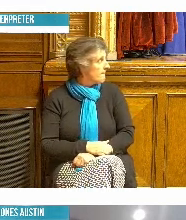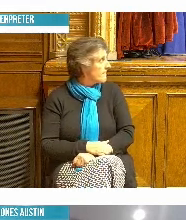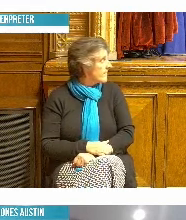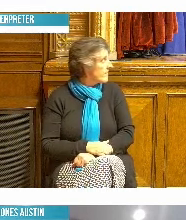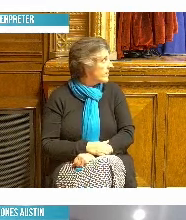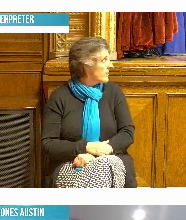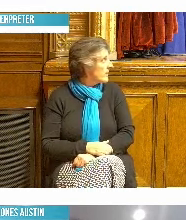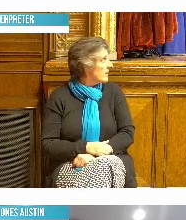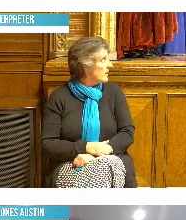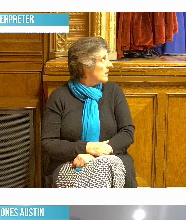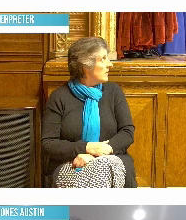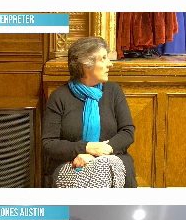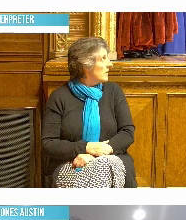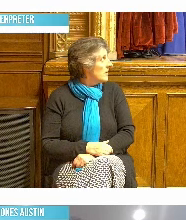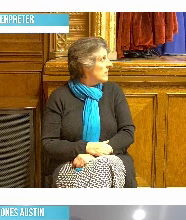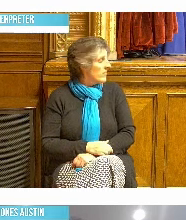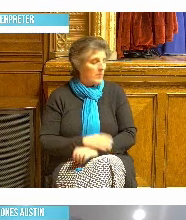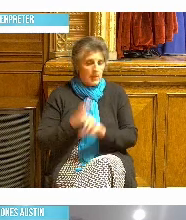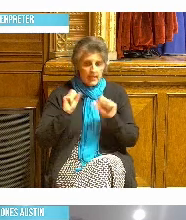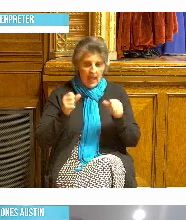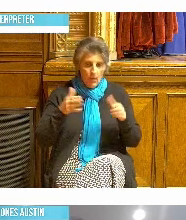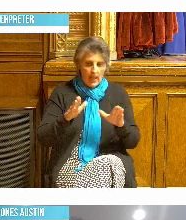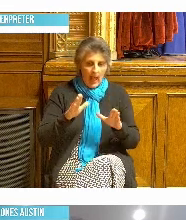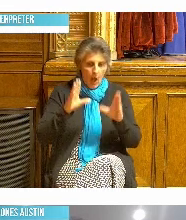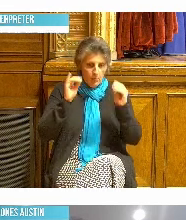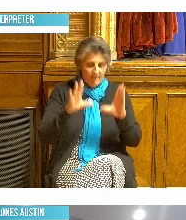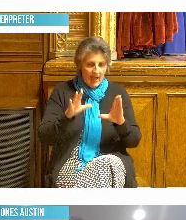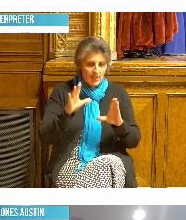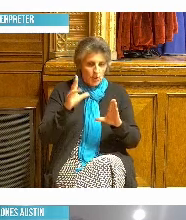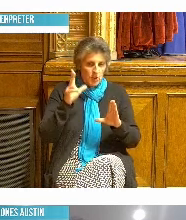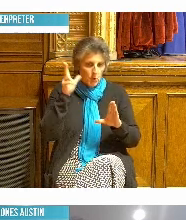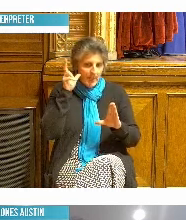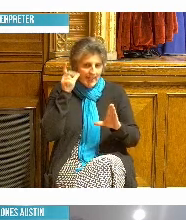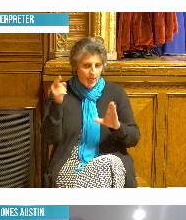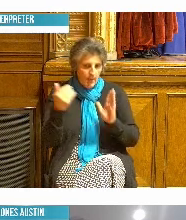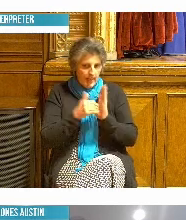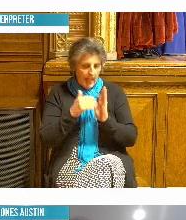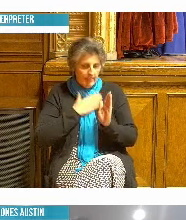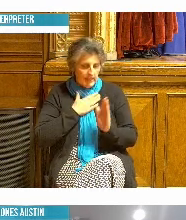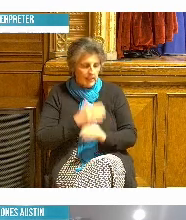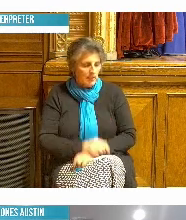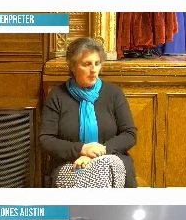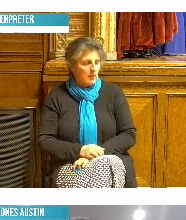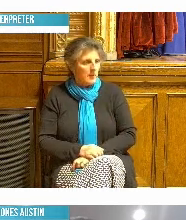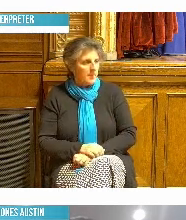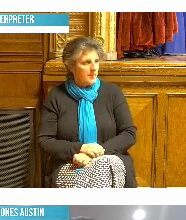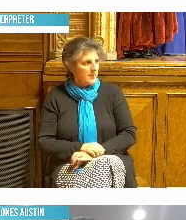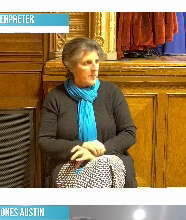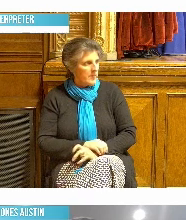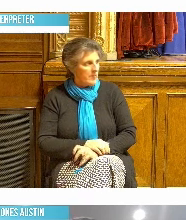Yes. Dreamlabs, can you make that possible so that we can hear Dr. Hochfelder?